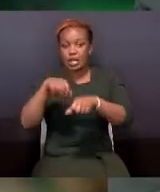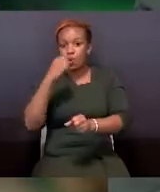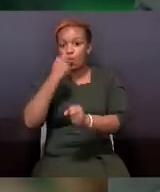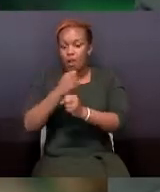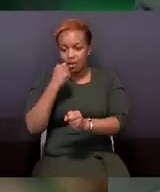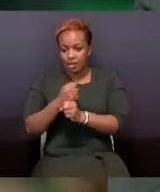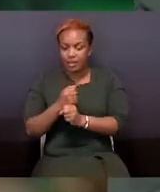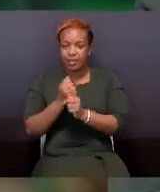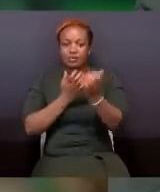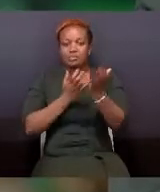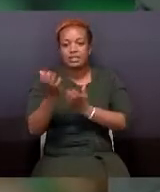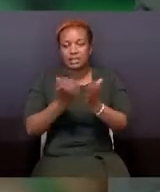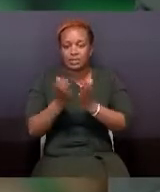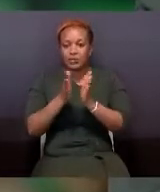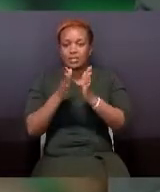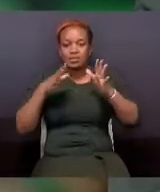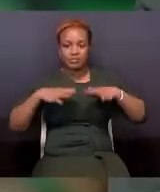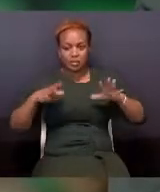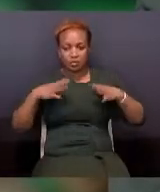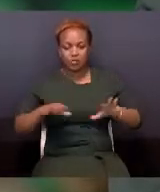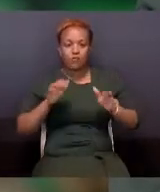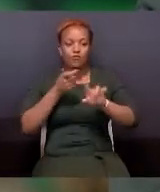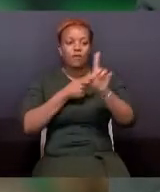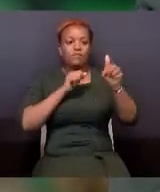people thousands and thousands of kilometers away.